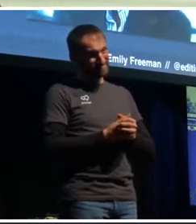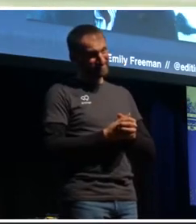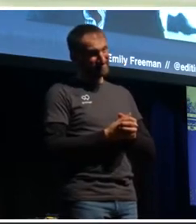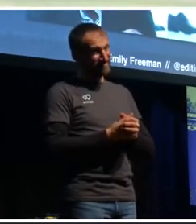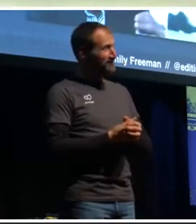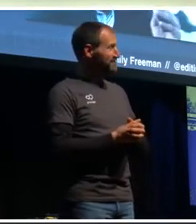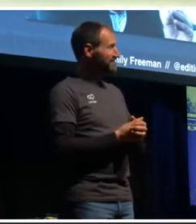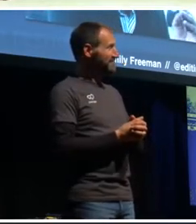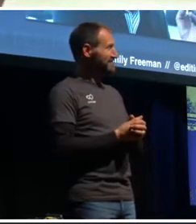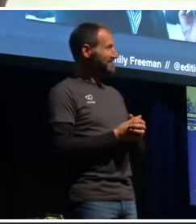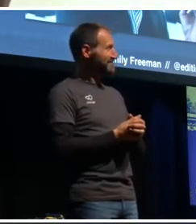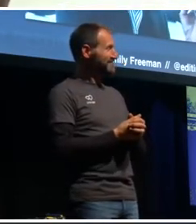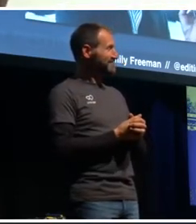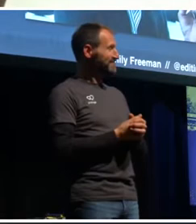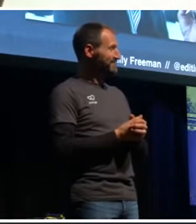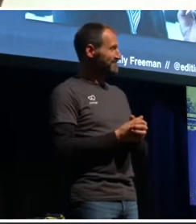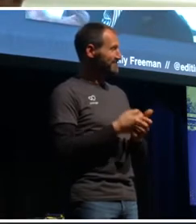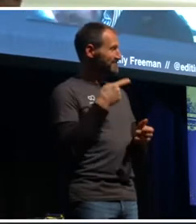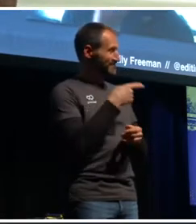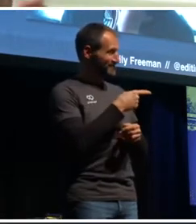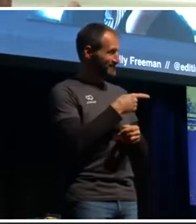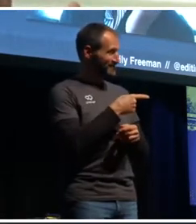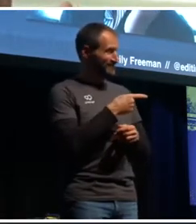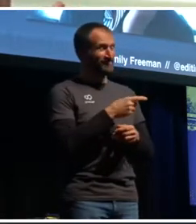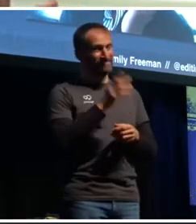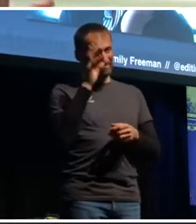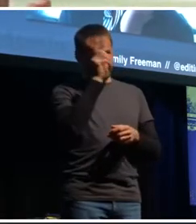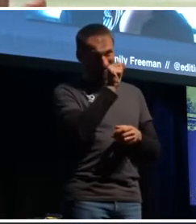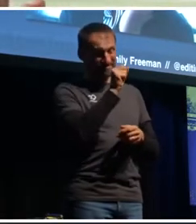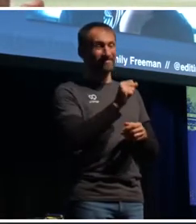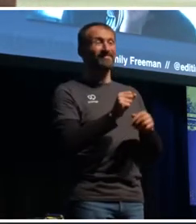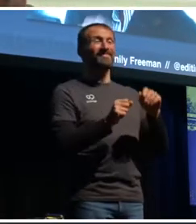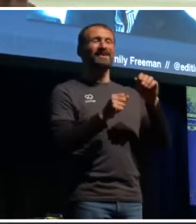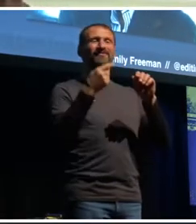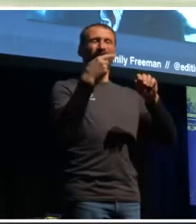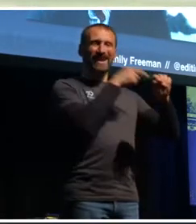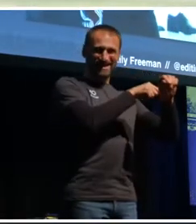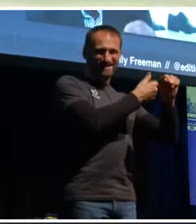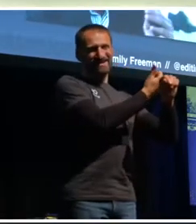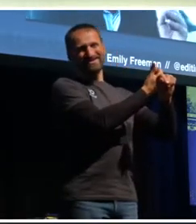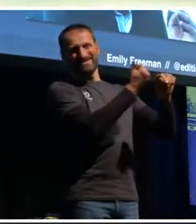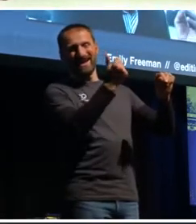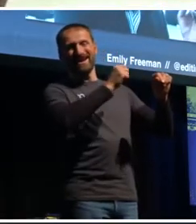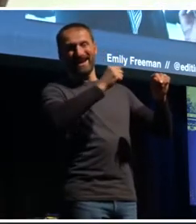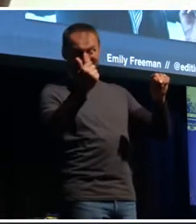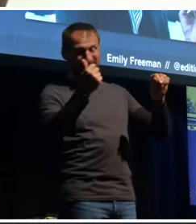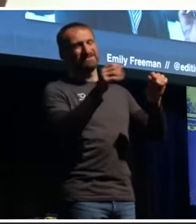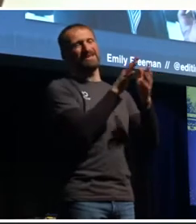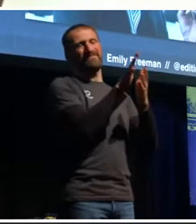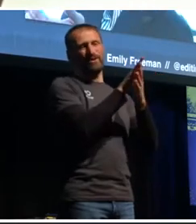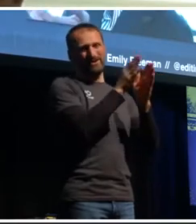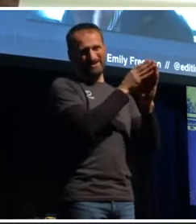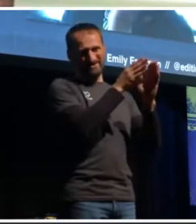The equation is evaluated from left to right. As we know, 2 plus 2 is 4. And then when we get to the next plus operator, the